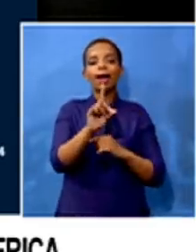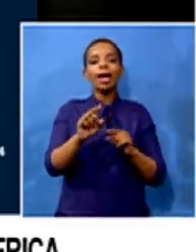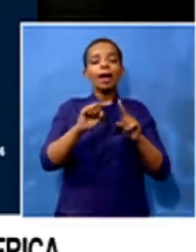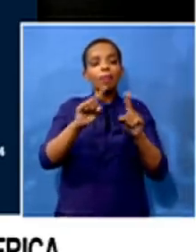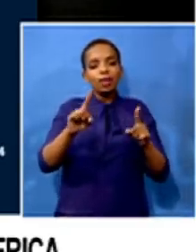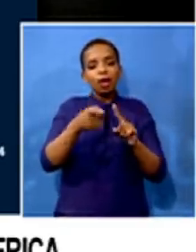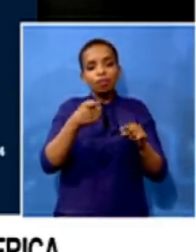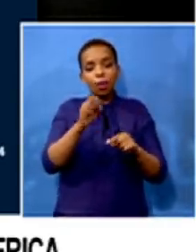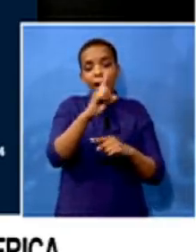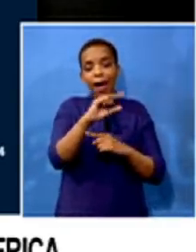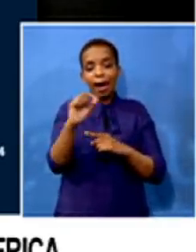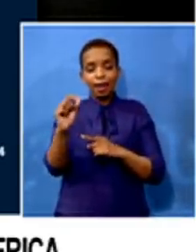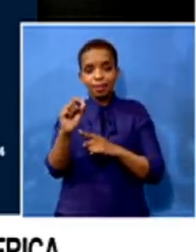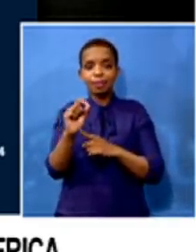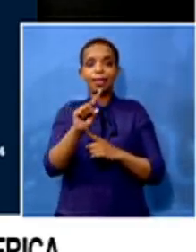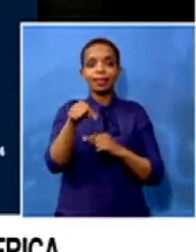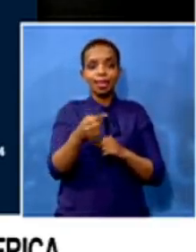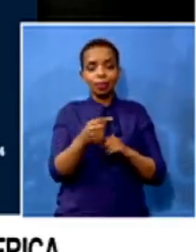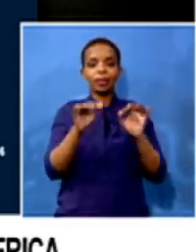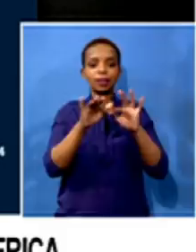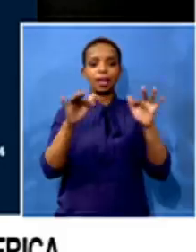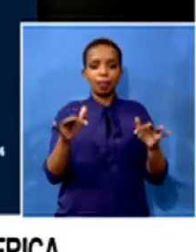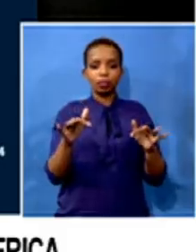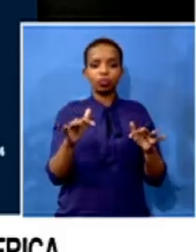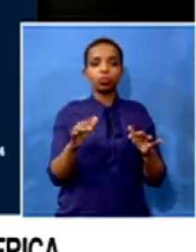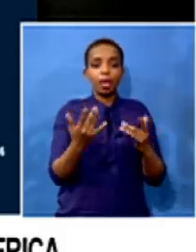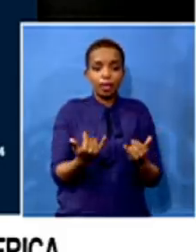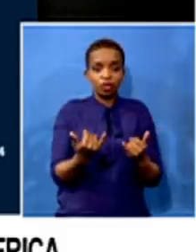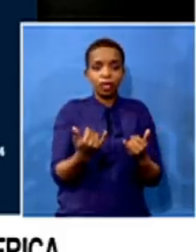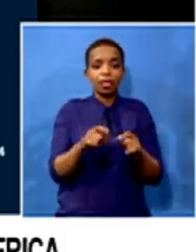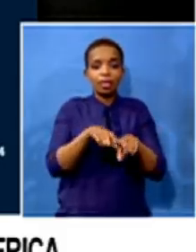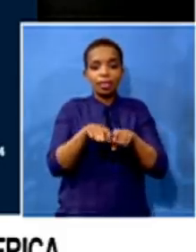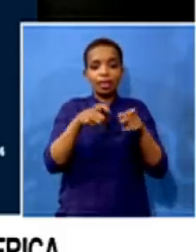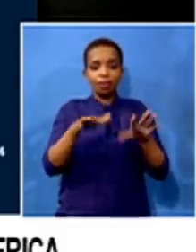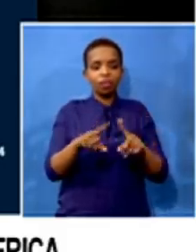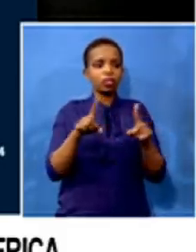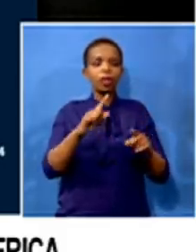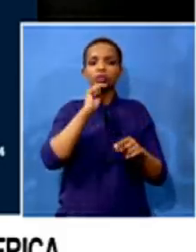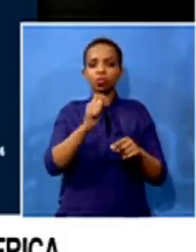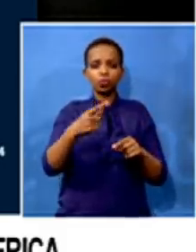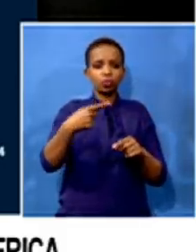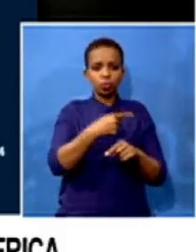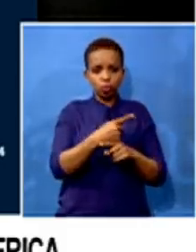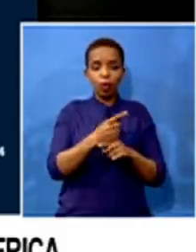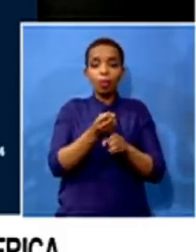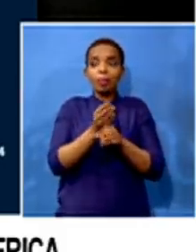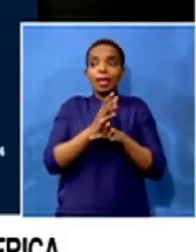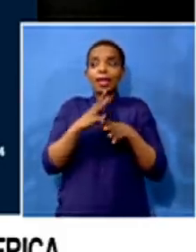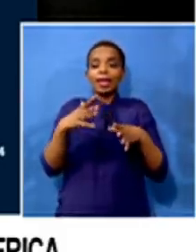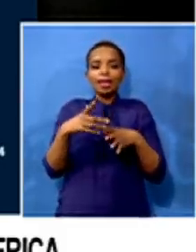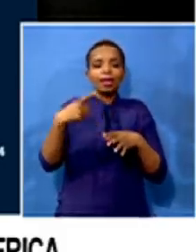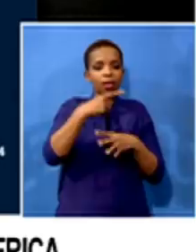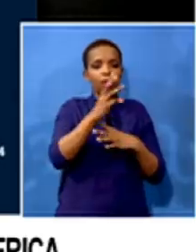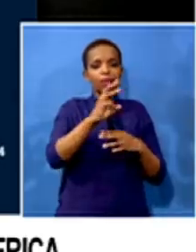100,000 population, they already had more cases, even more than Gauteng, which had more cases just in pure numbers.